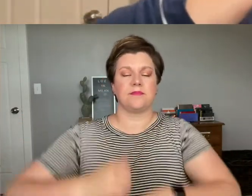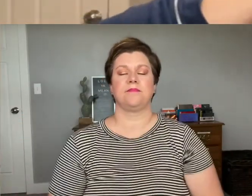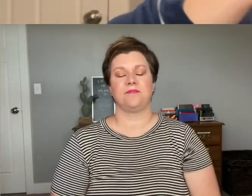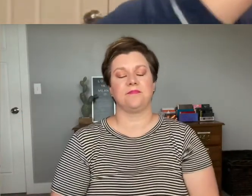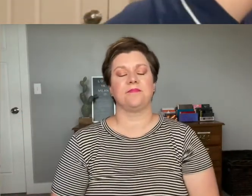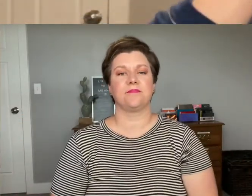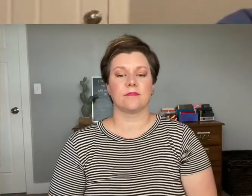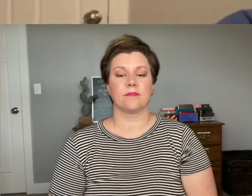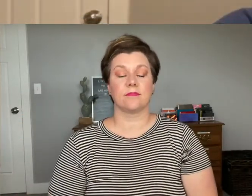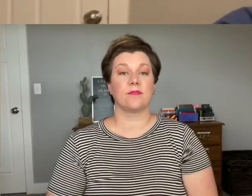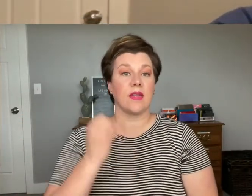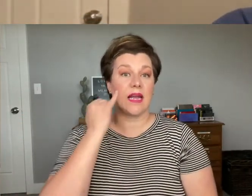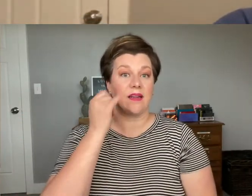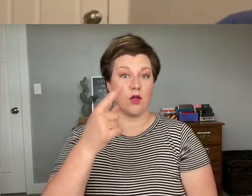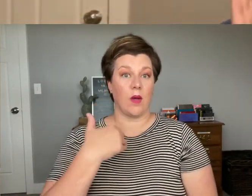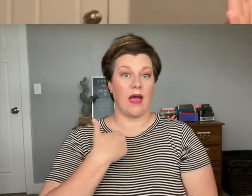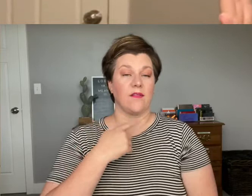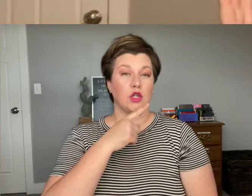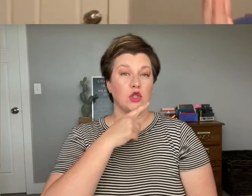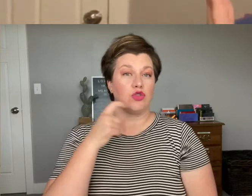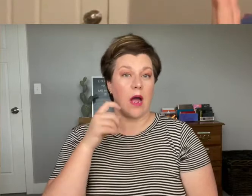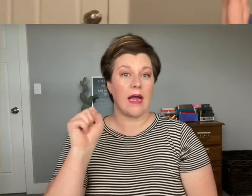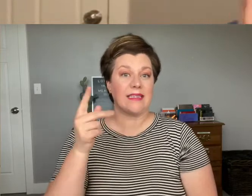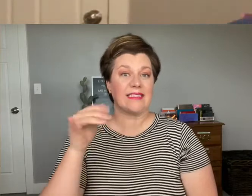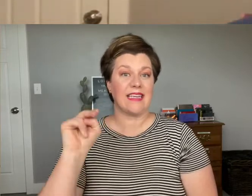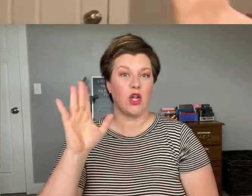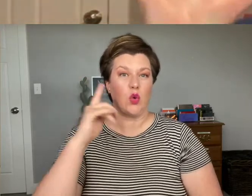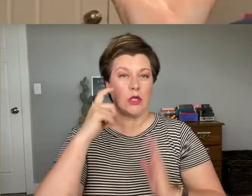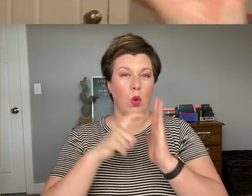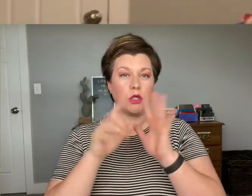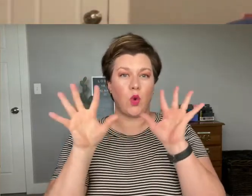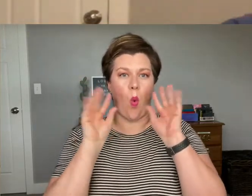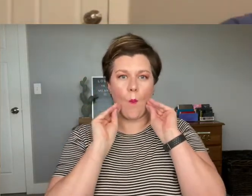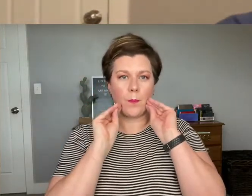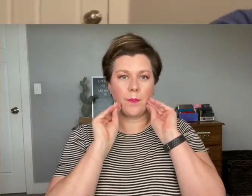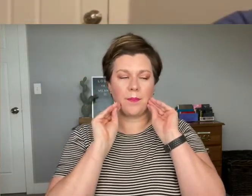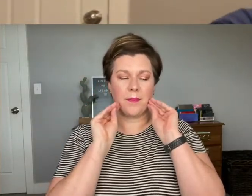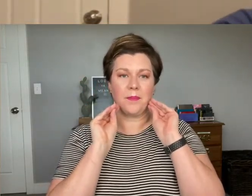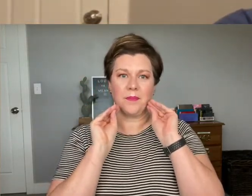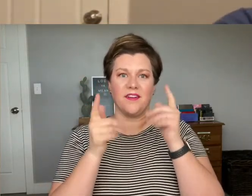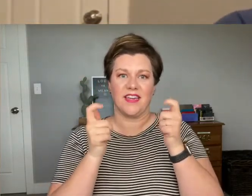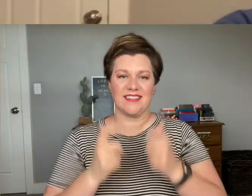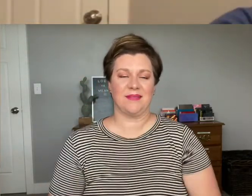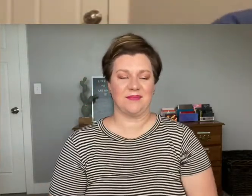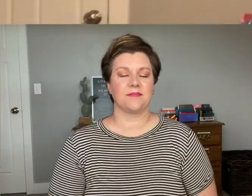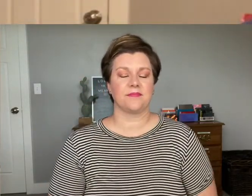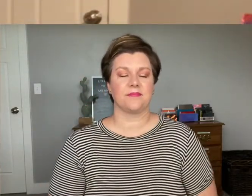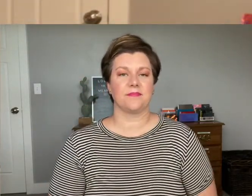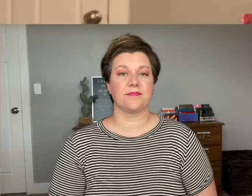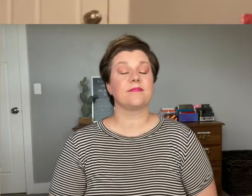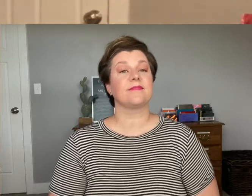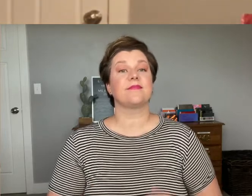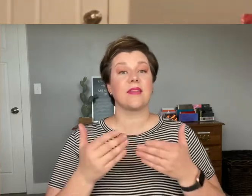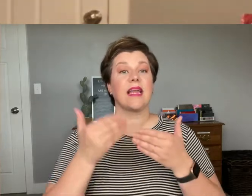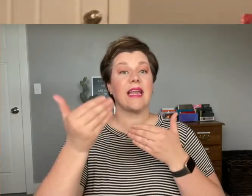skin. If you have skin like mine that's really dry, you'll notice that that just sucks right up.